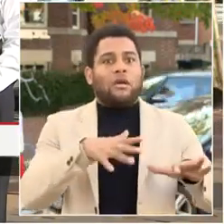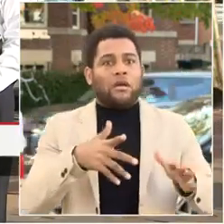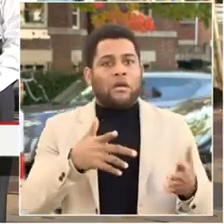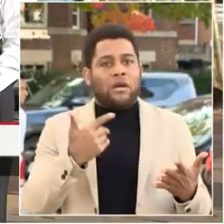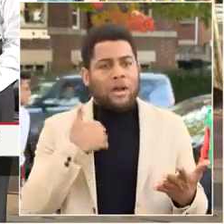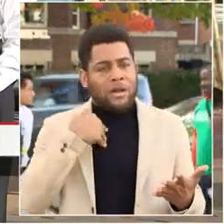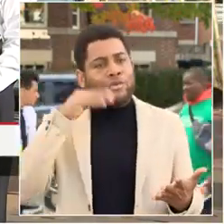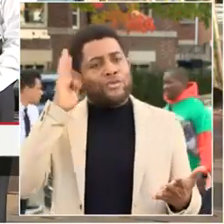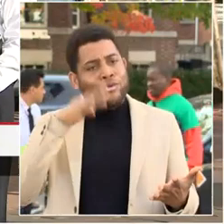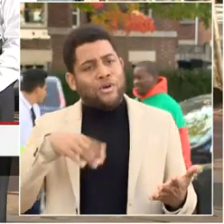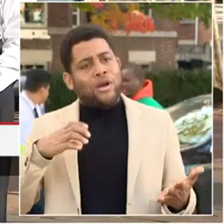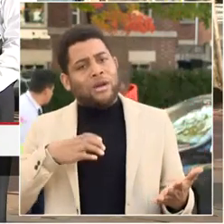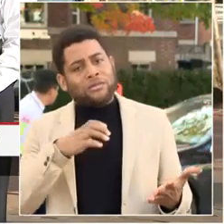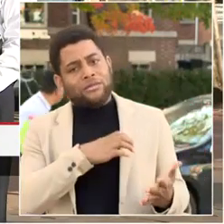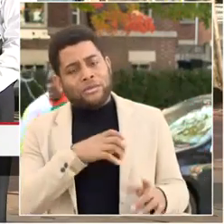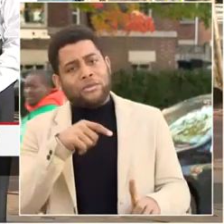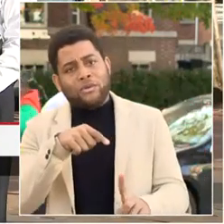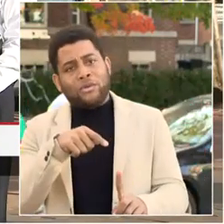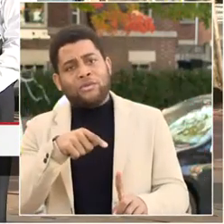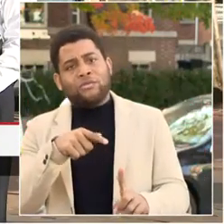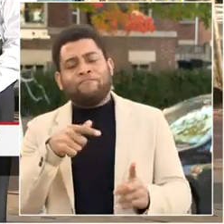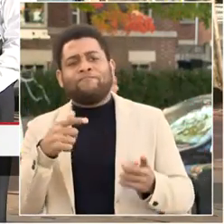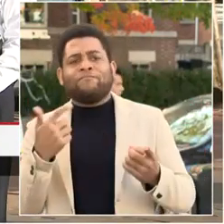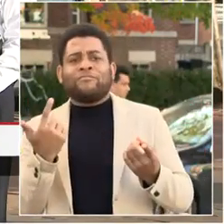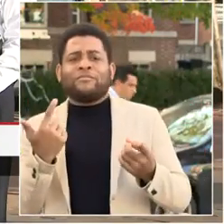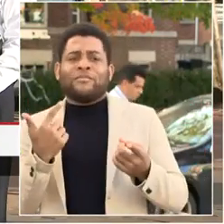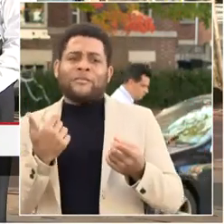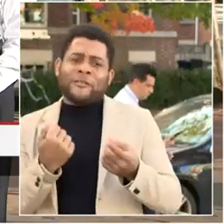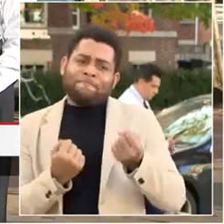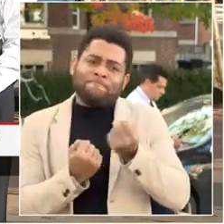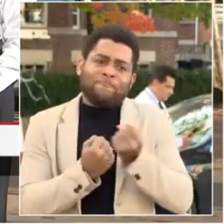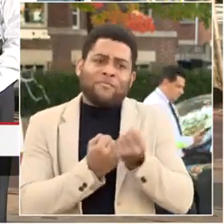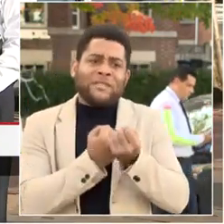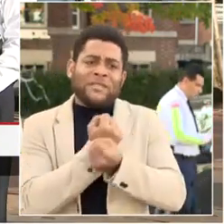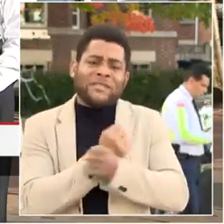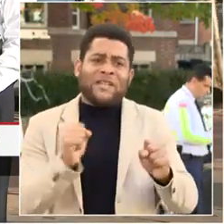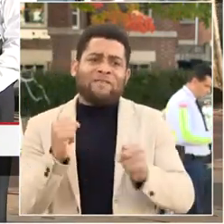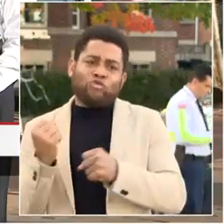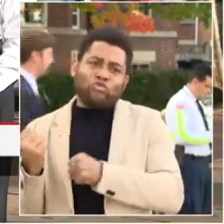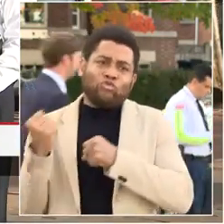Safer, Stronger. She has committed to holding a hearing on the Act Now